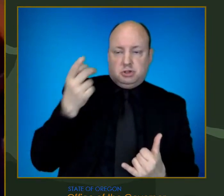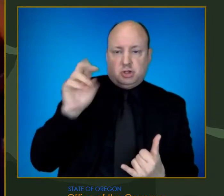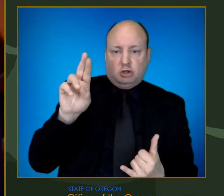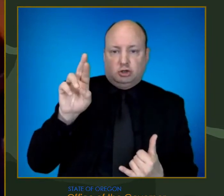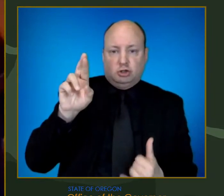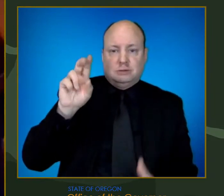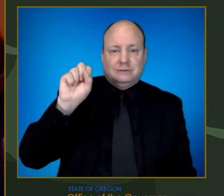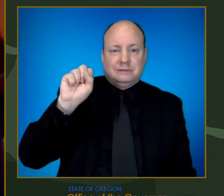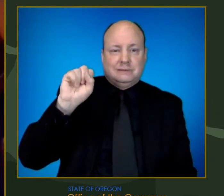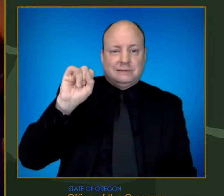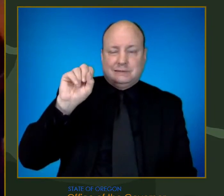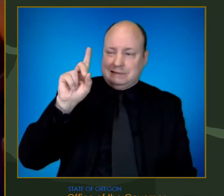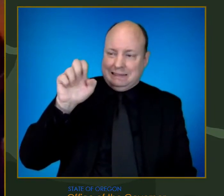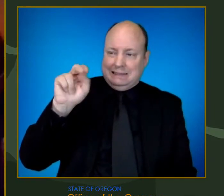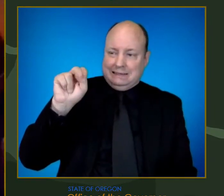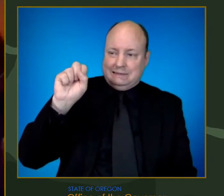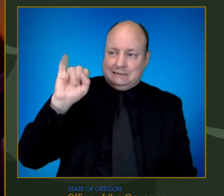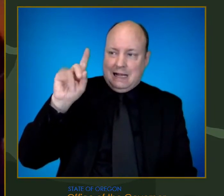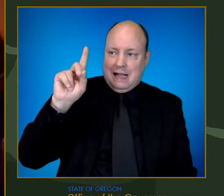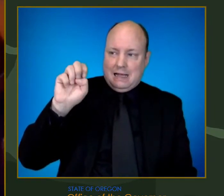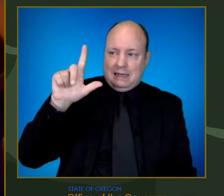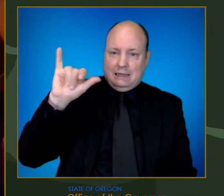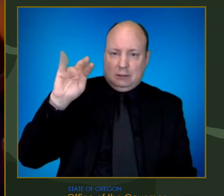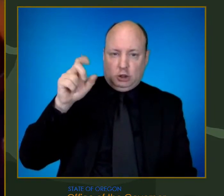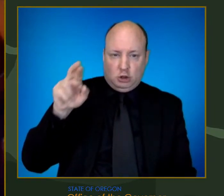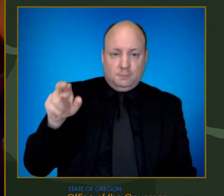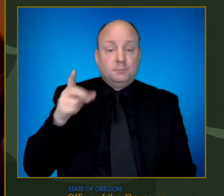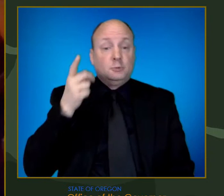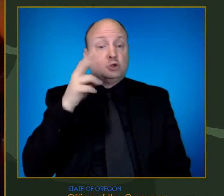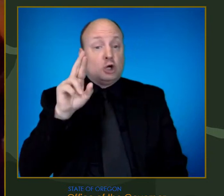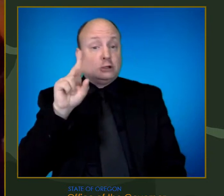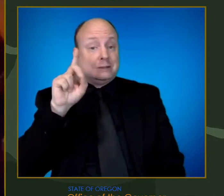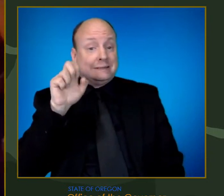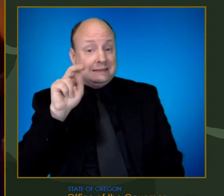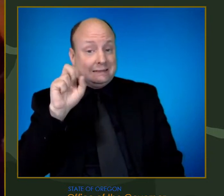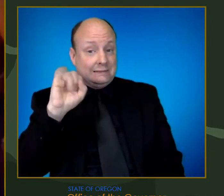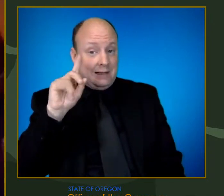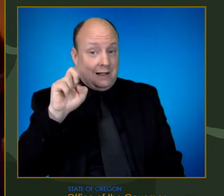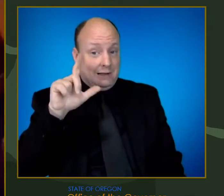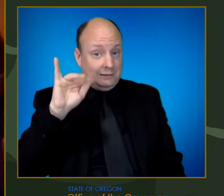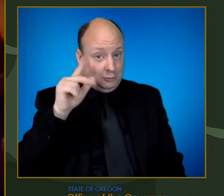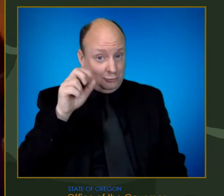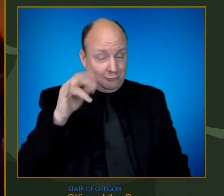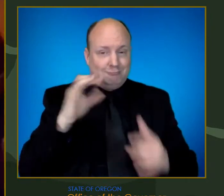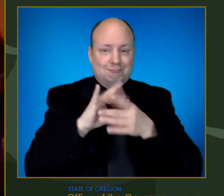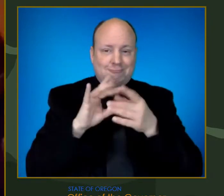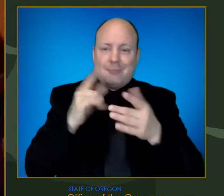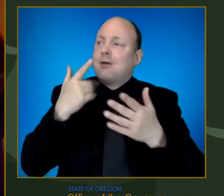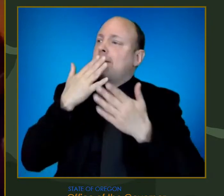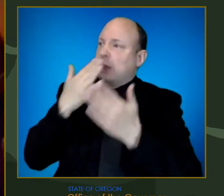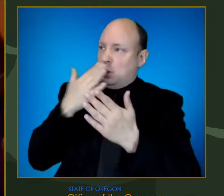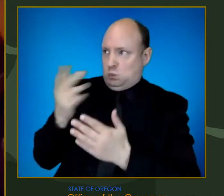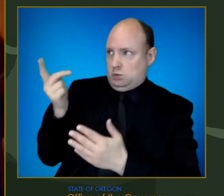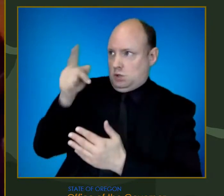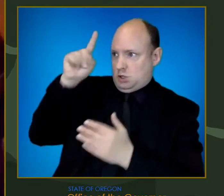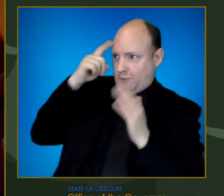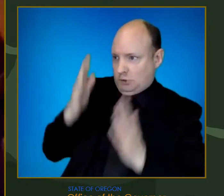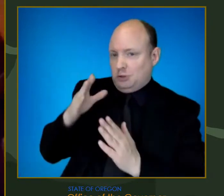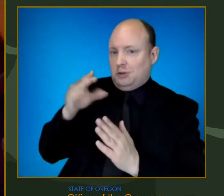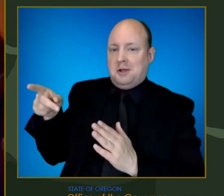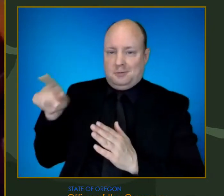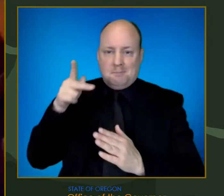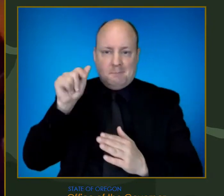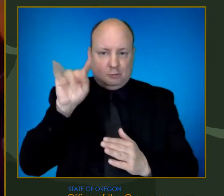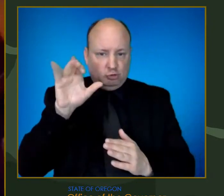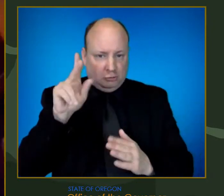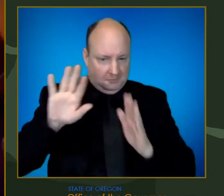Thank you, Director Allen and Governor Brown. I want to begin today by summarizing where things stand